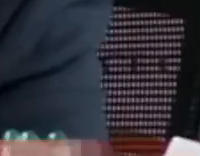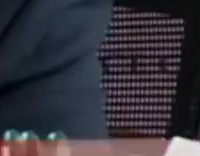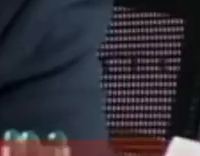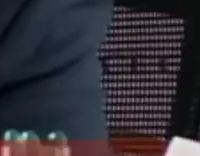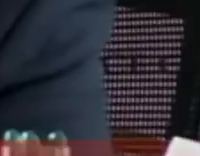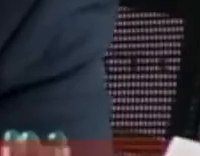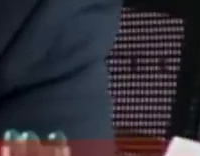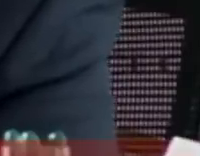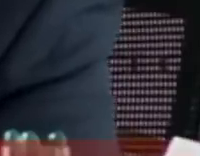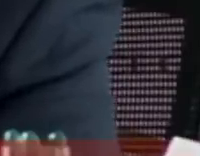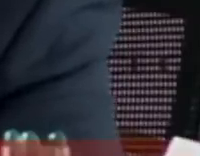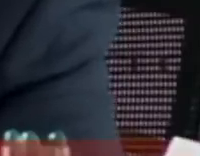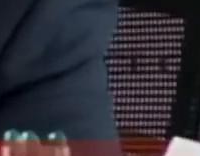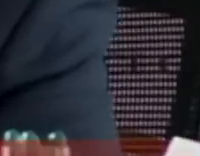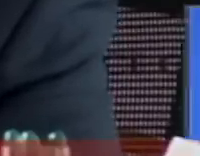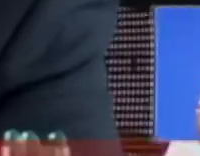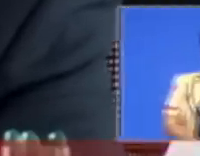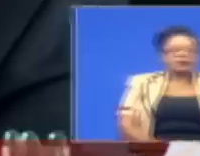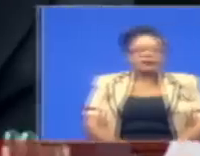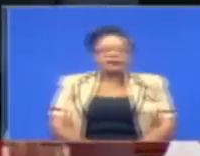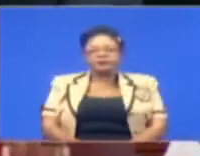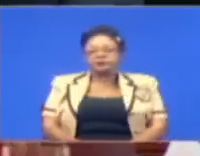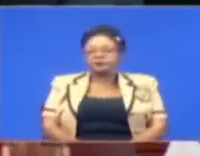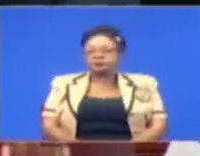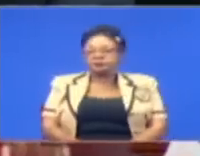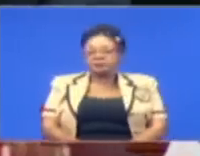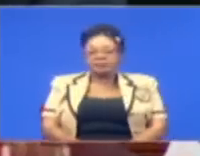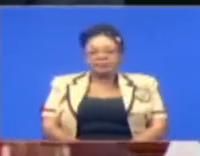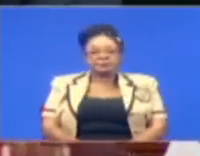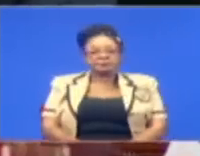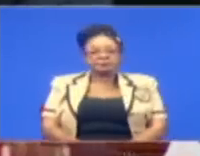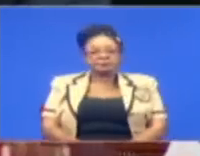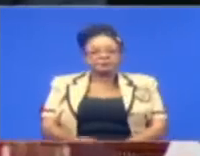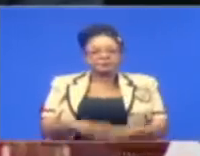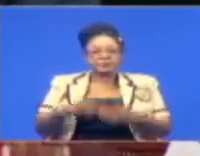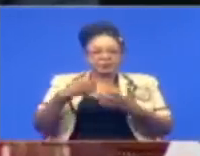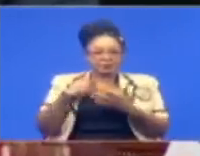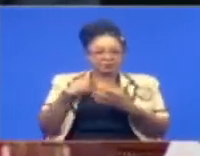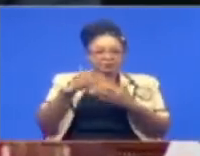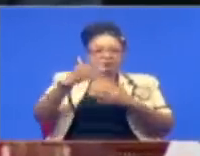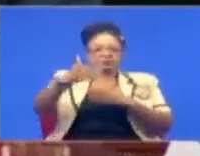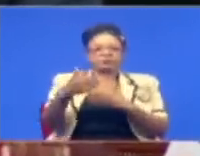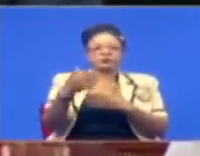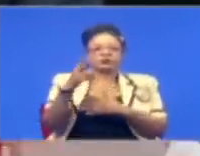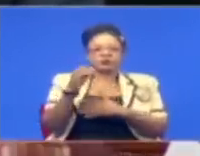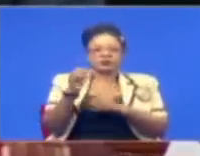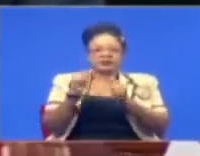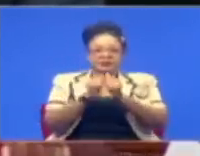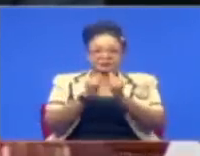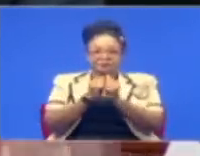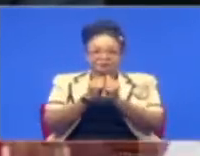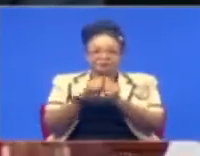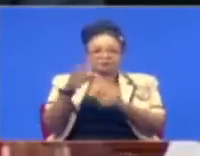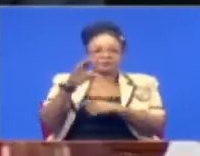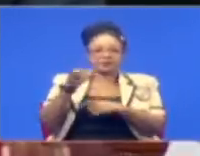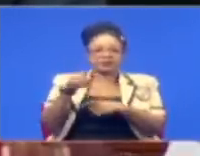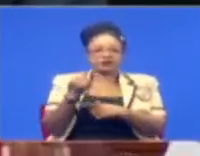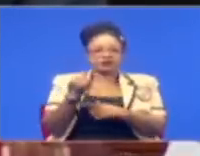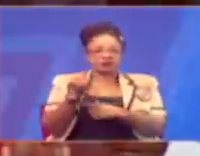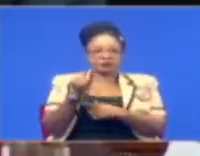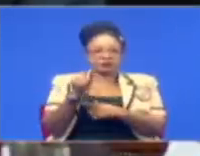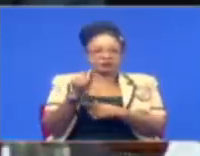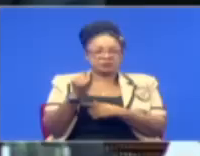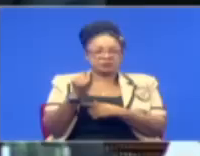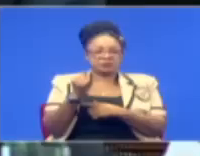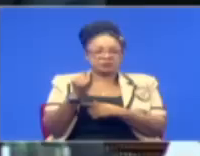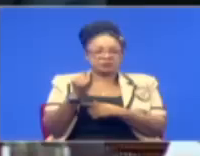to serve for the following reasons. Post 2010, the Chief Justice is